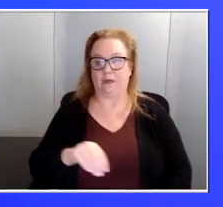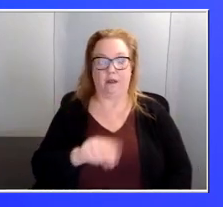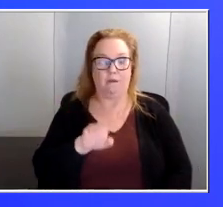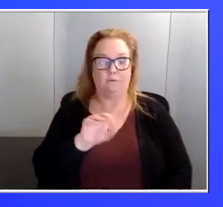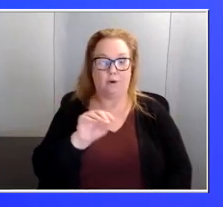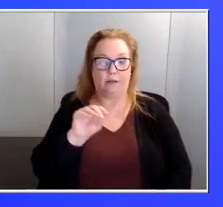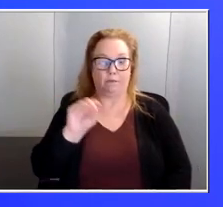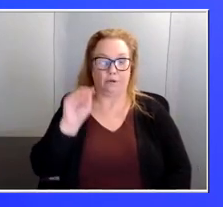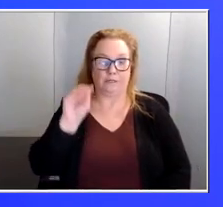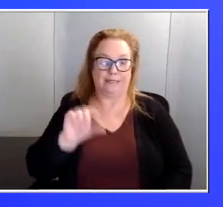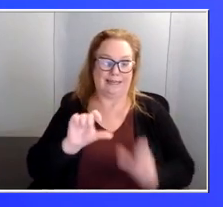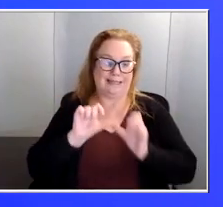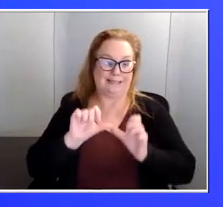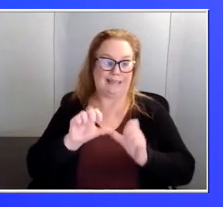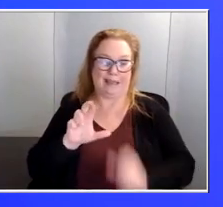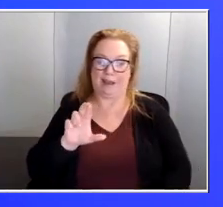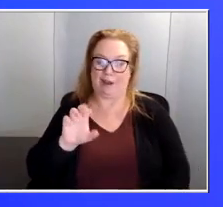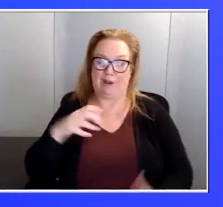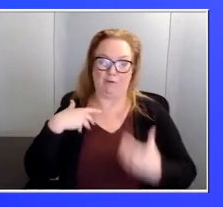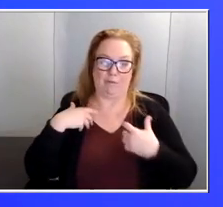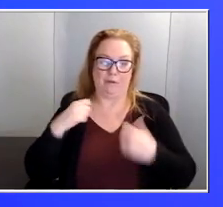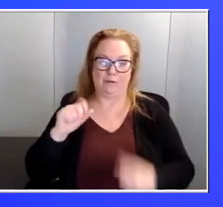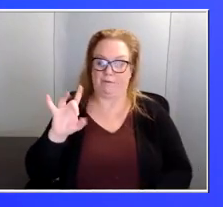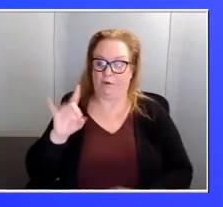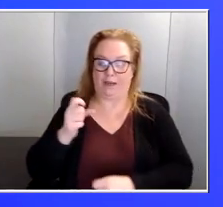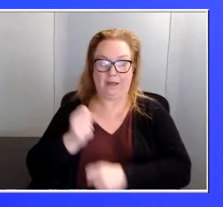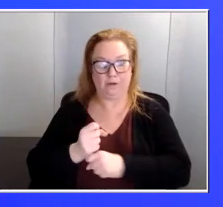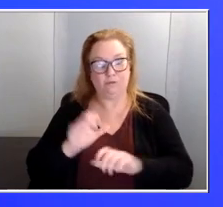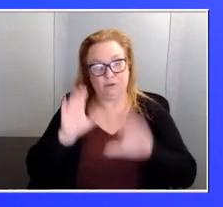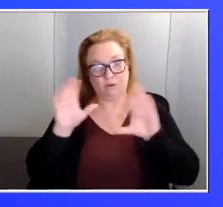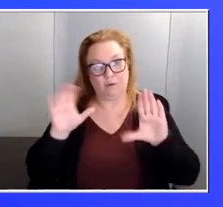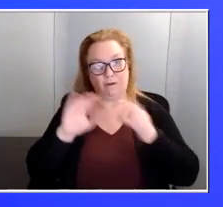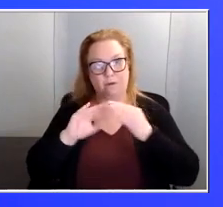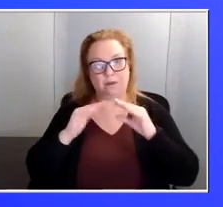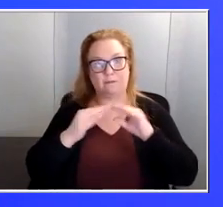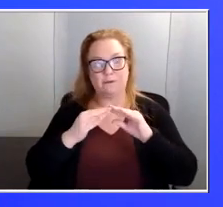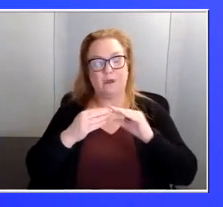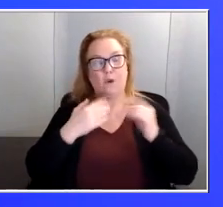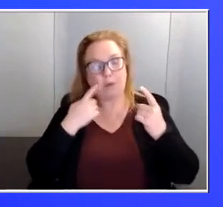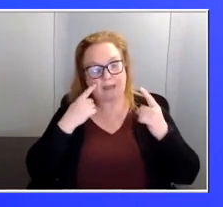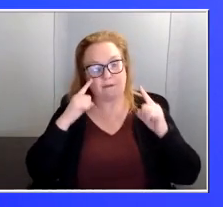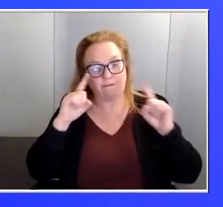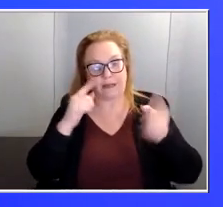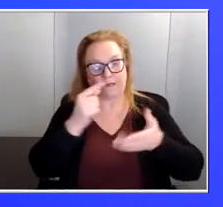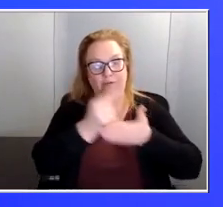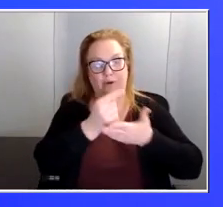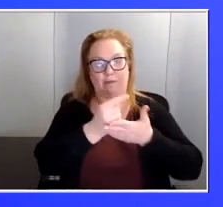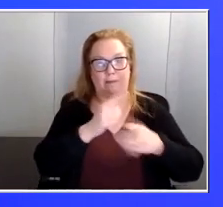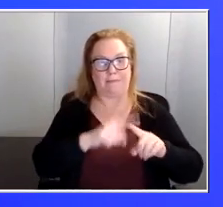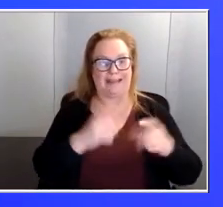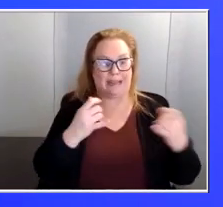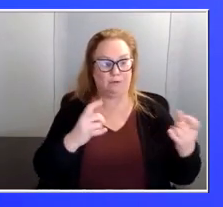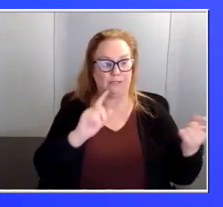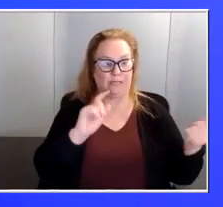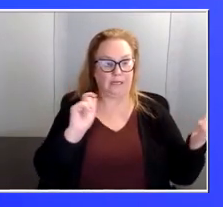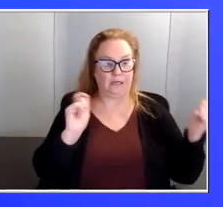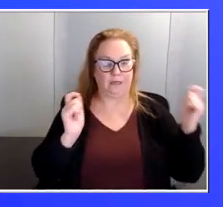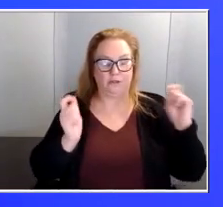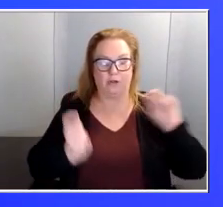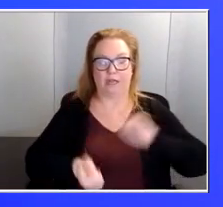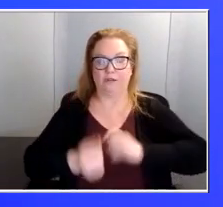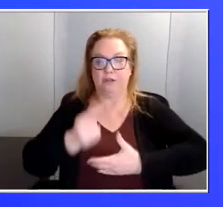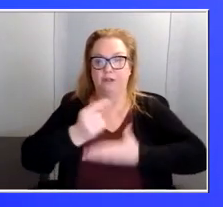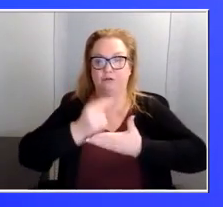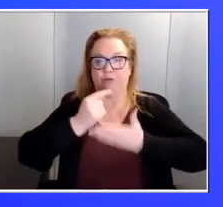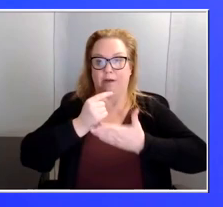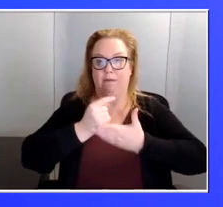remission for about 8 years, which is still impressive. So we do have effective treatment, but we're seeing now a shift of this treatments, you